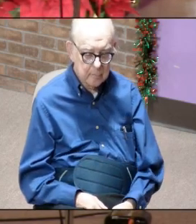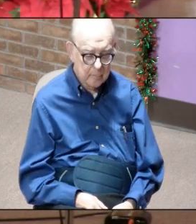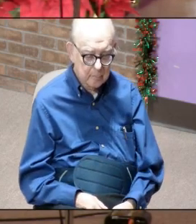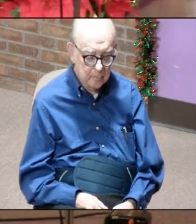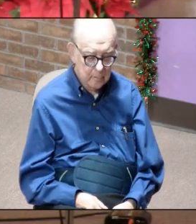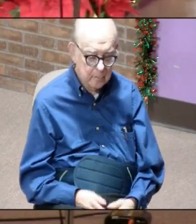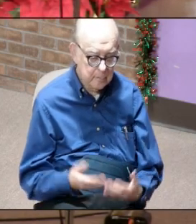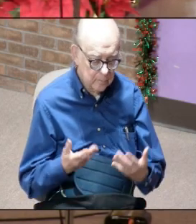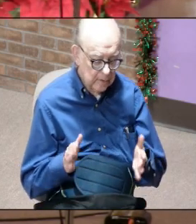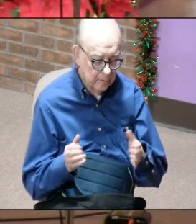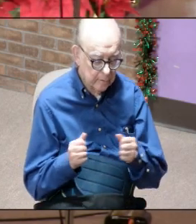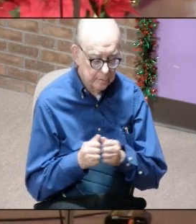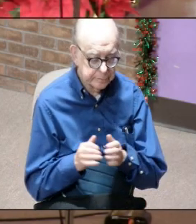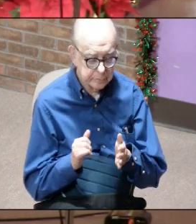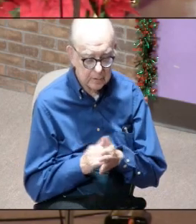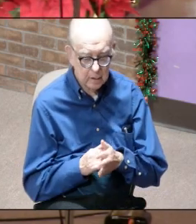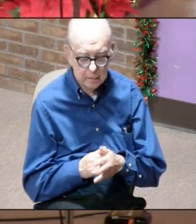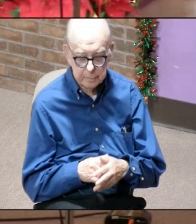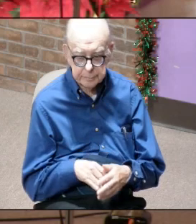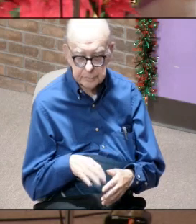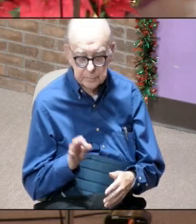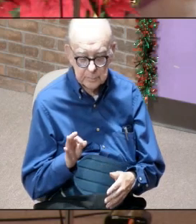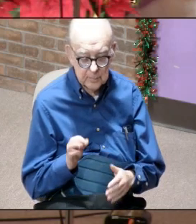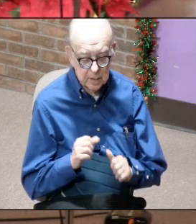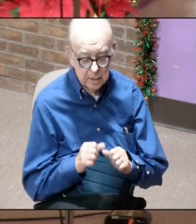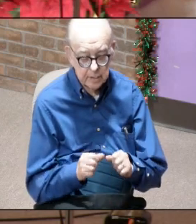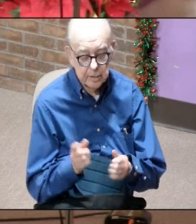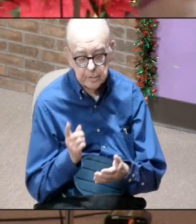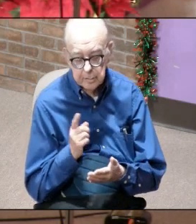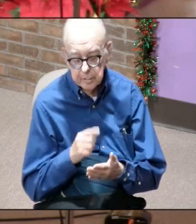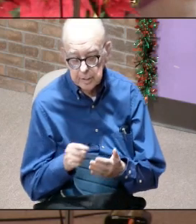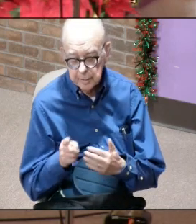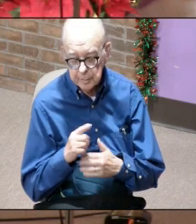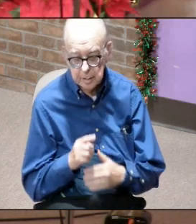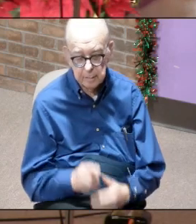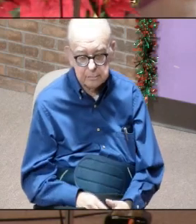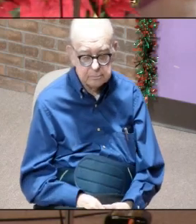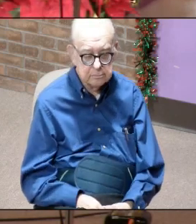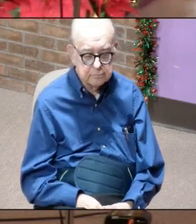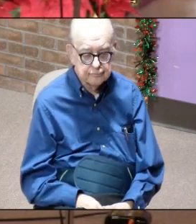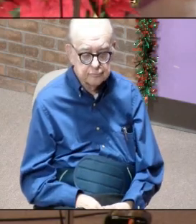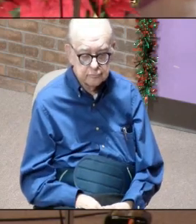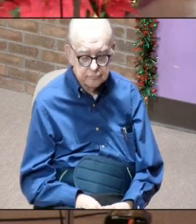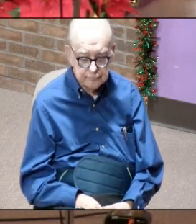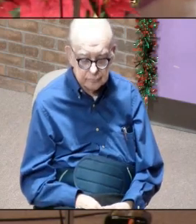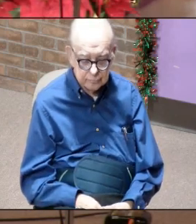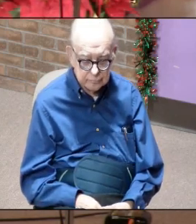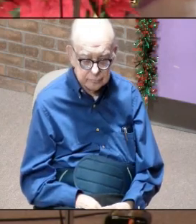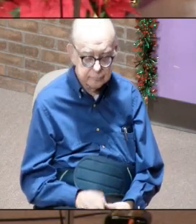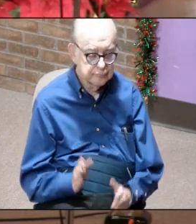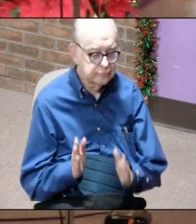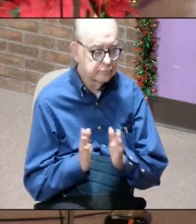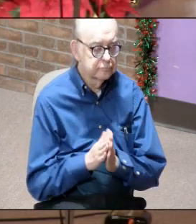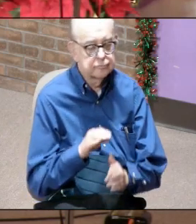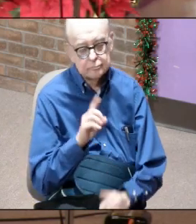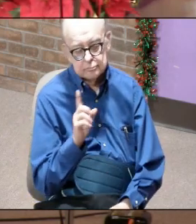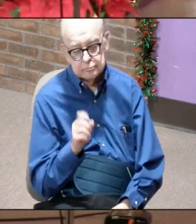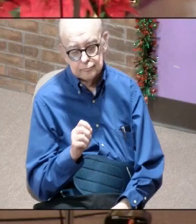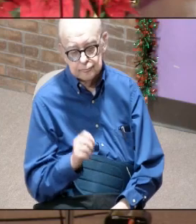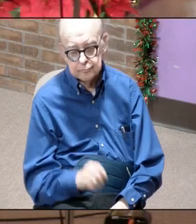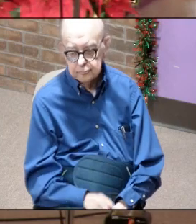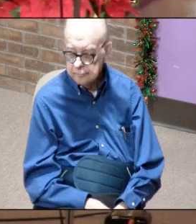And I'll finish with this, and then we'll pick this up next week. Let me ask you a question.